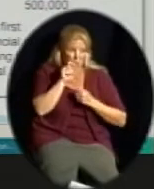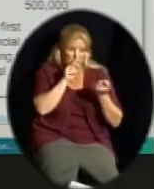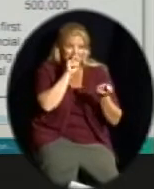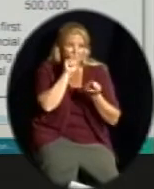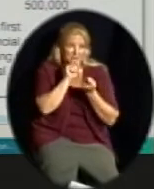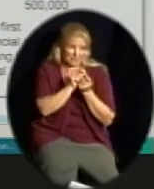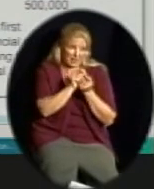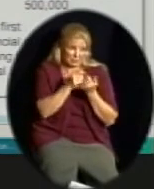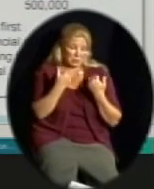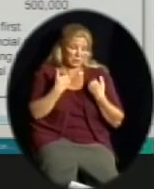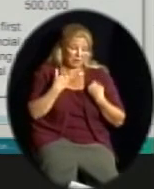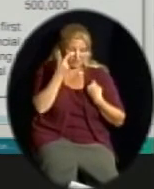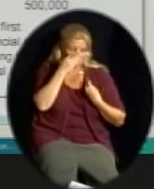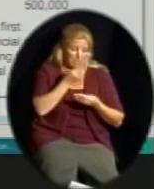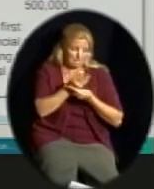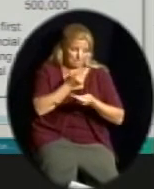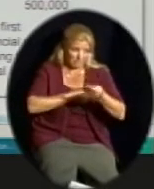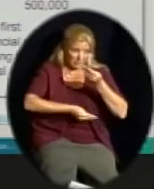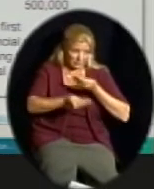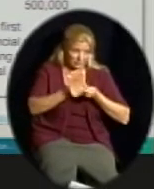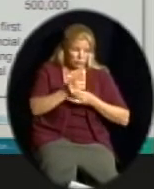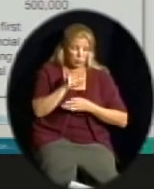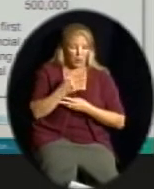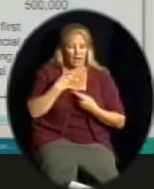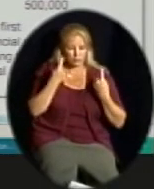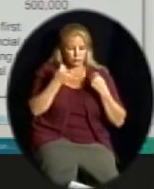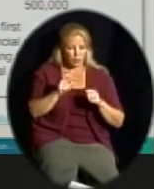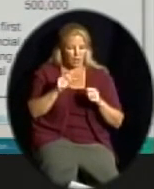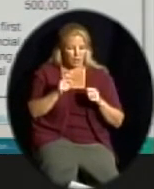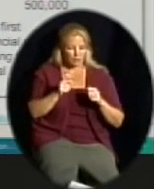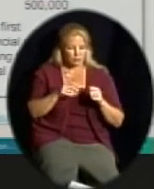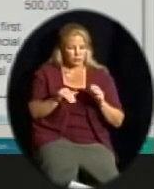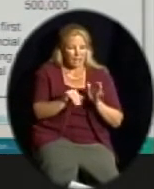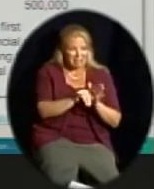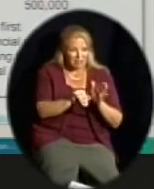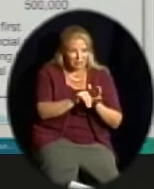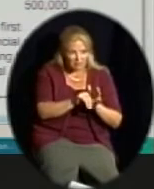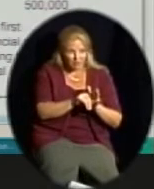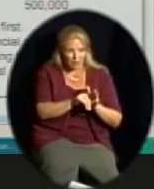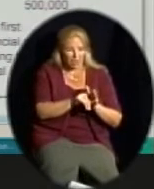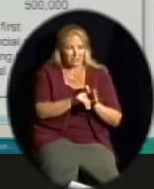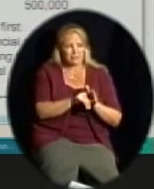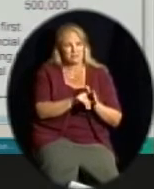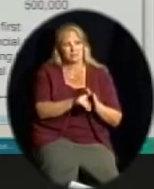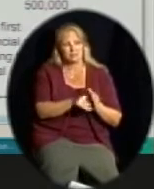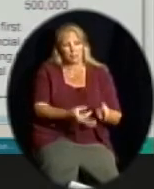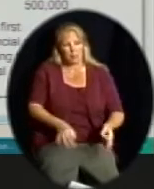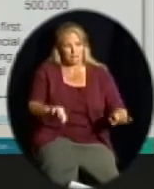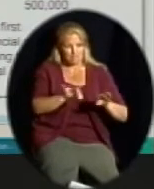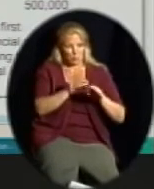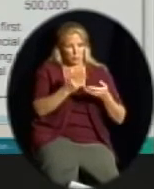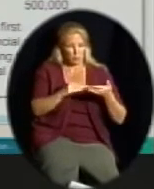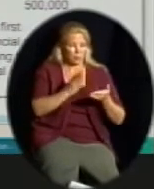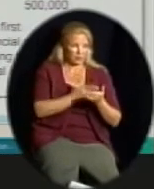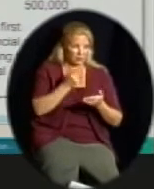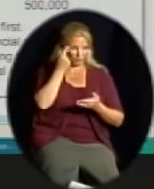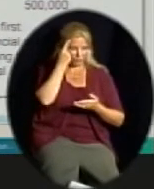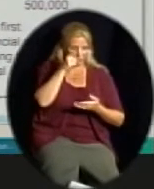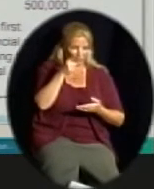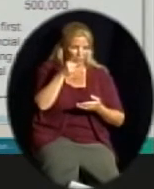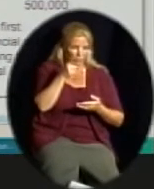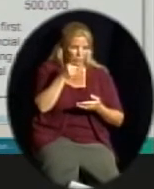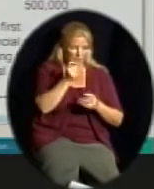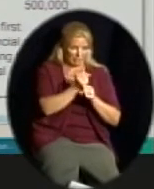tried to do is identify some key components and expenditures that are going to be part of that expenditure budget for the coming year. And we've just tried